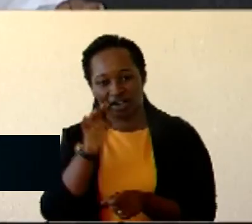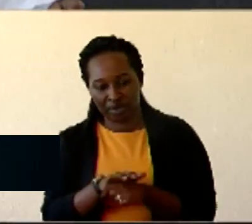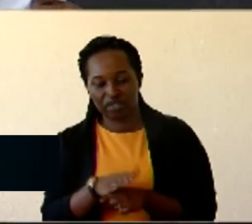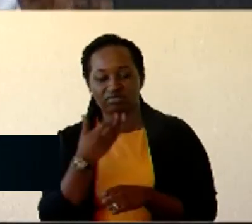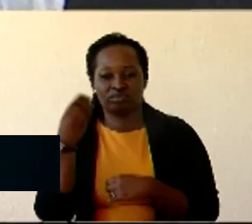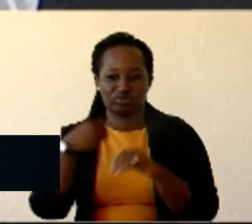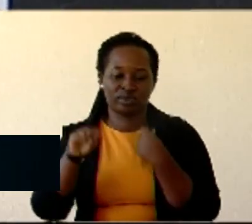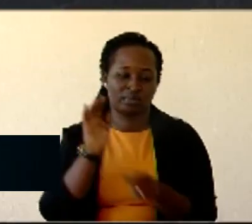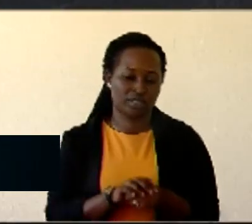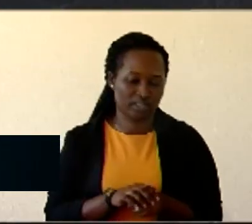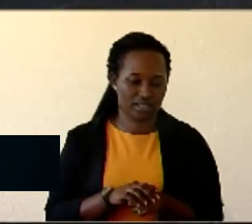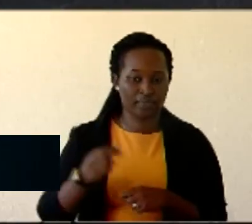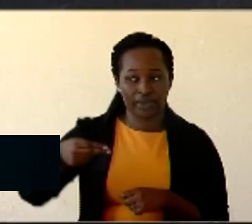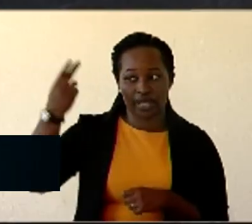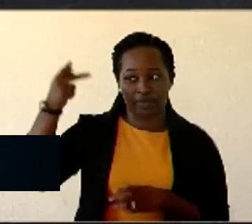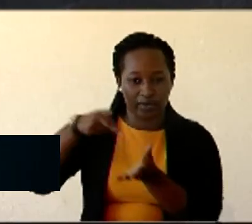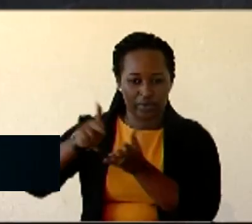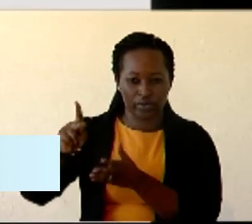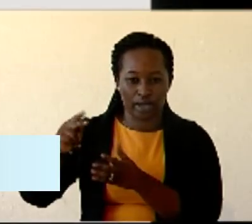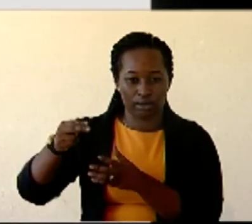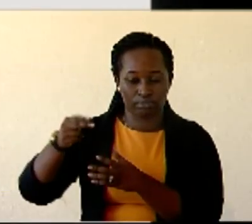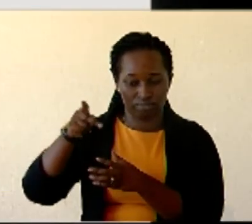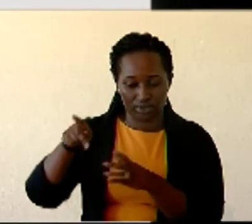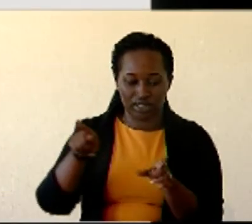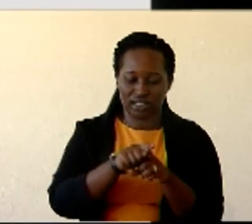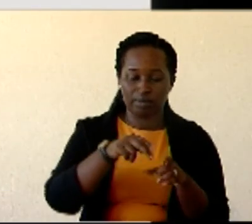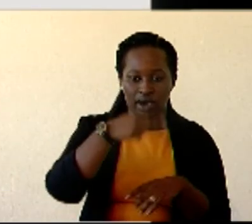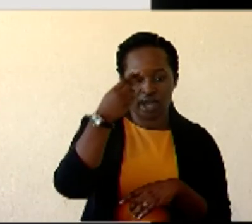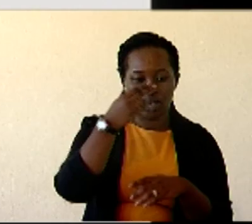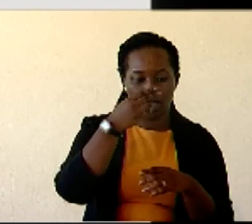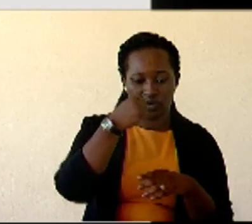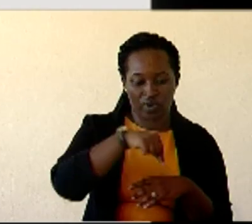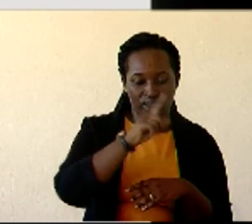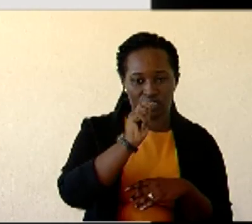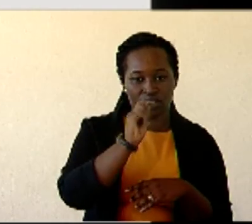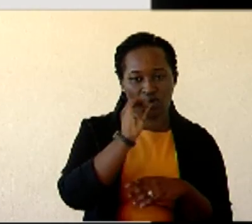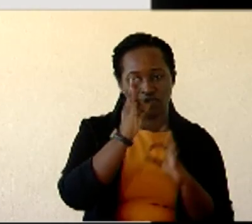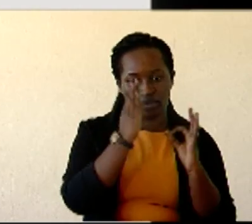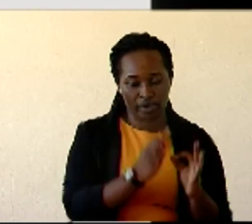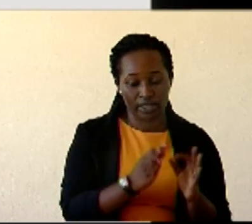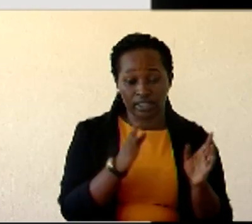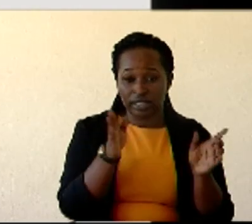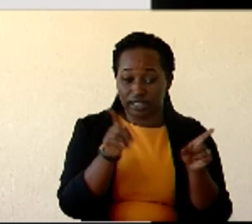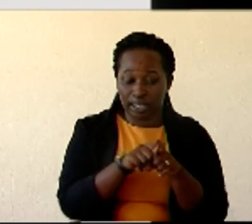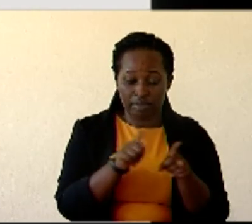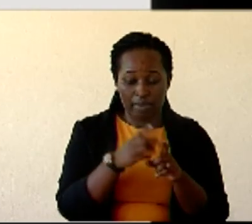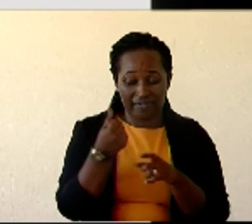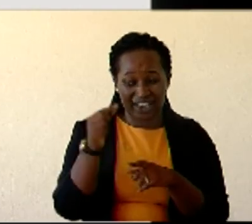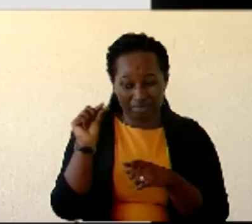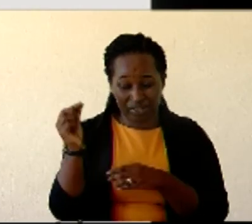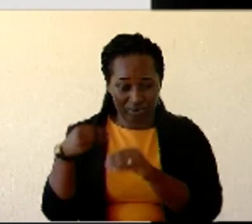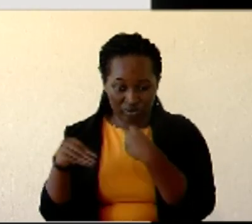market. So the higher the price of a commodity, the higher the quantity supplied. And the lower the price of the commodity, the lower